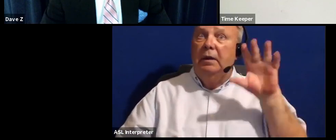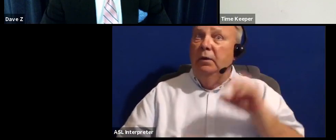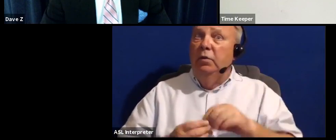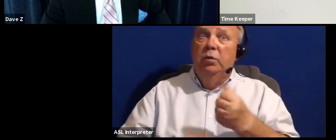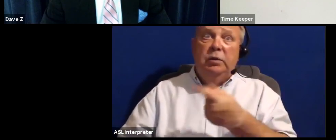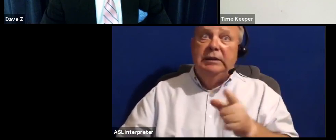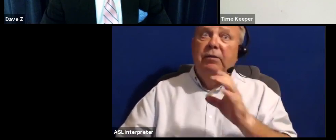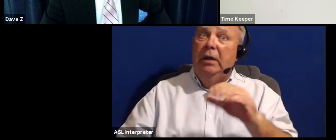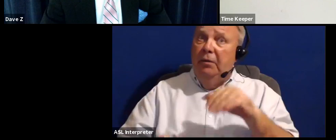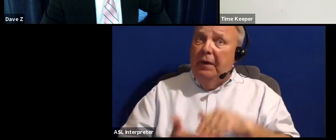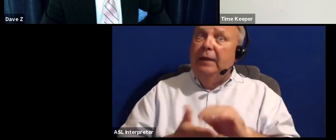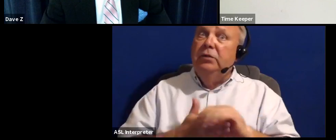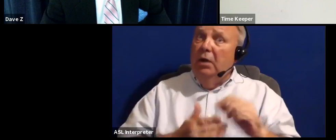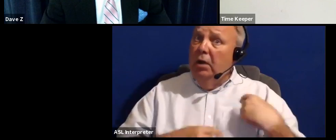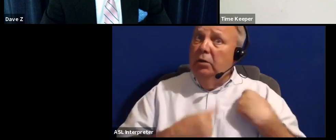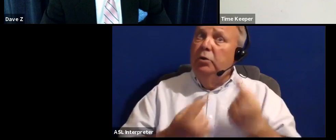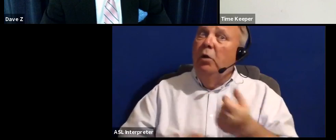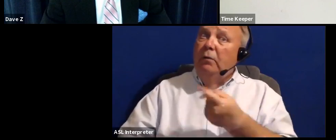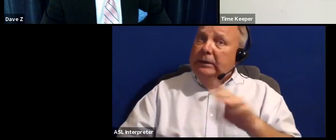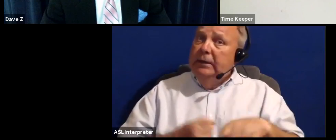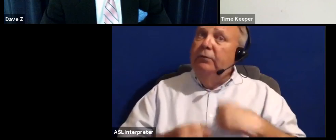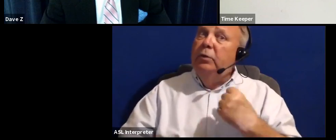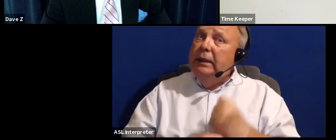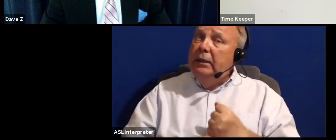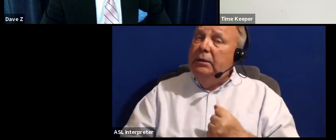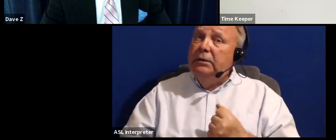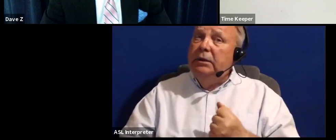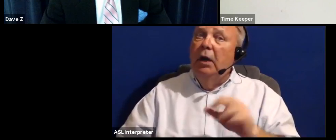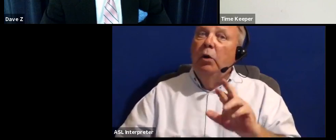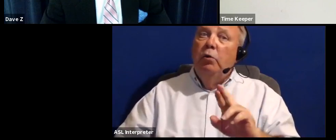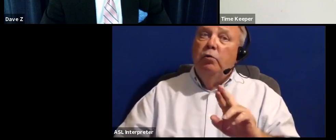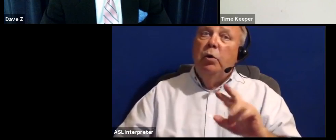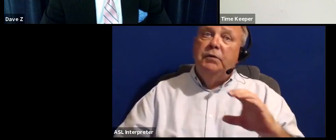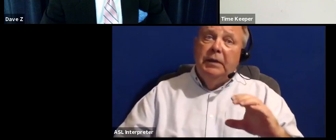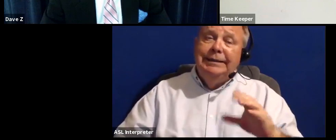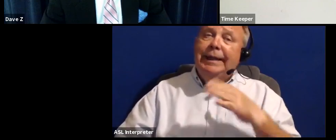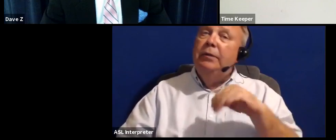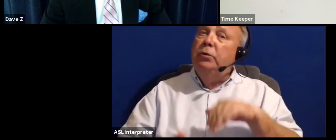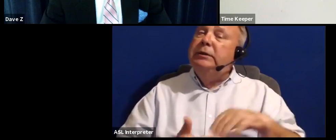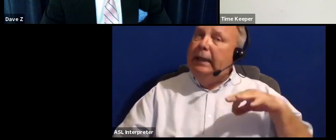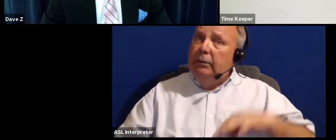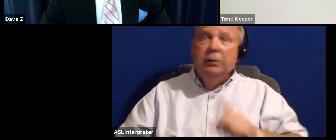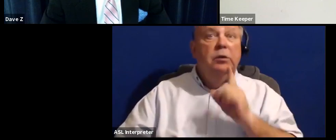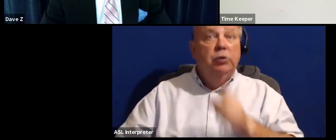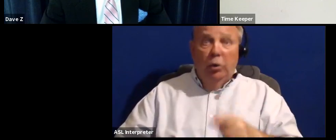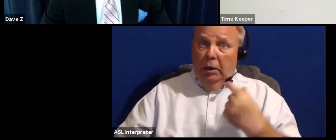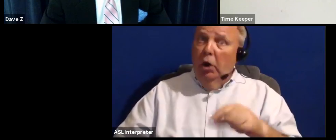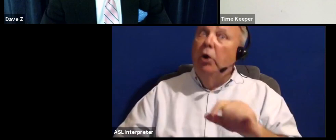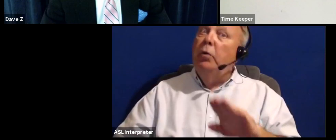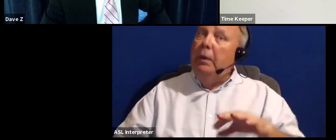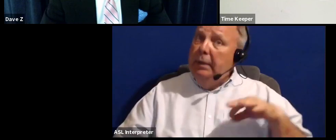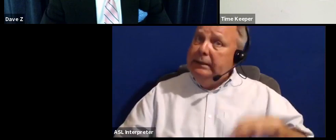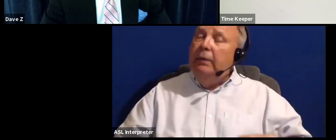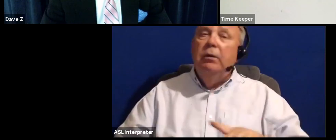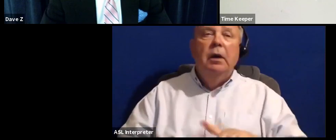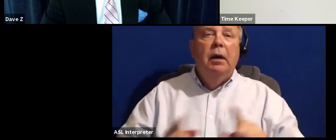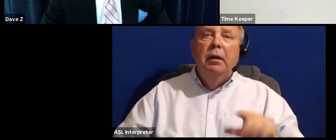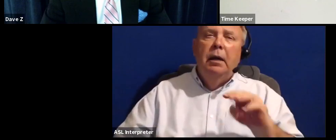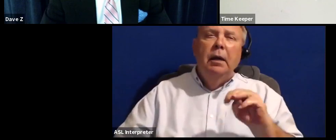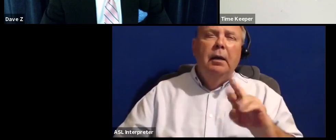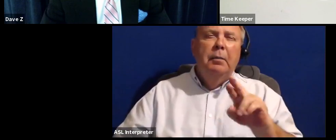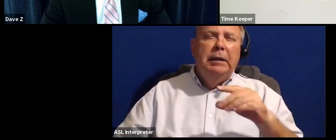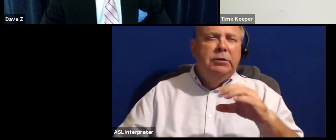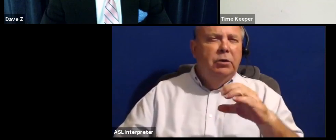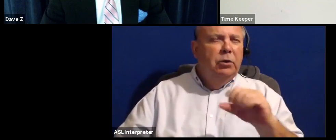dollars over several years. Roosevelt Center's interests certainly are Greenbelt's interests, but Mr. Christakis'